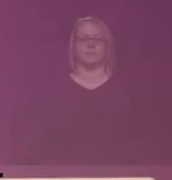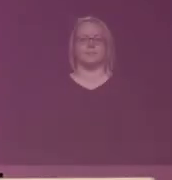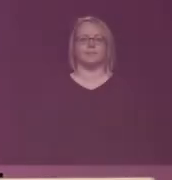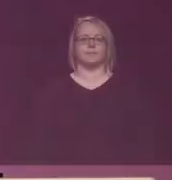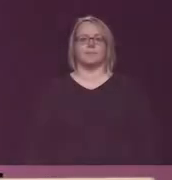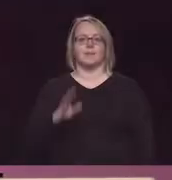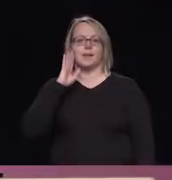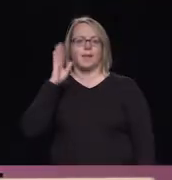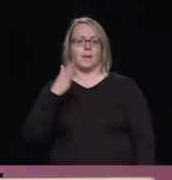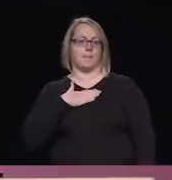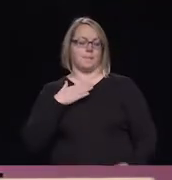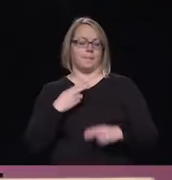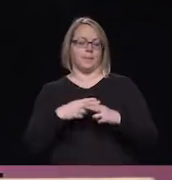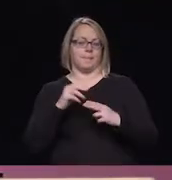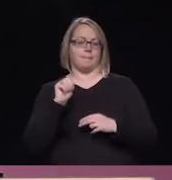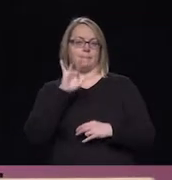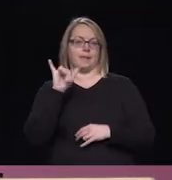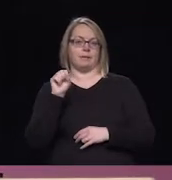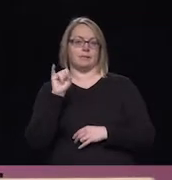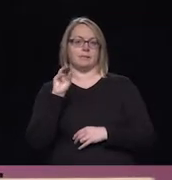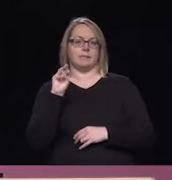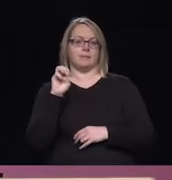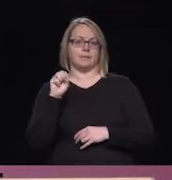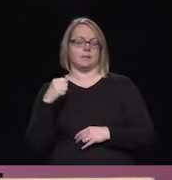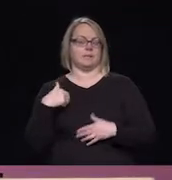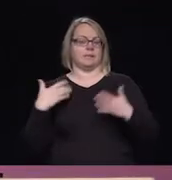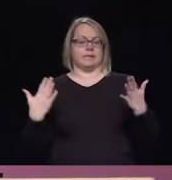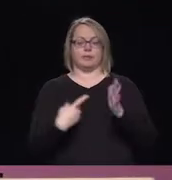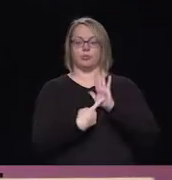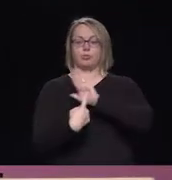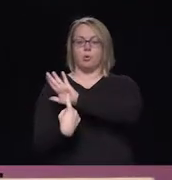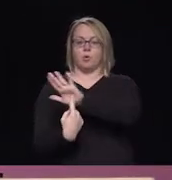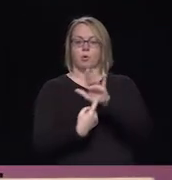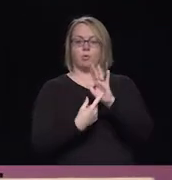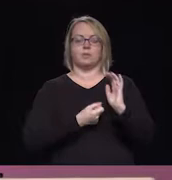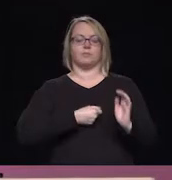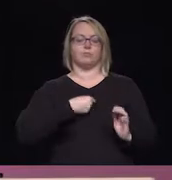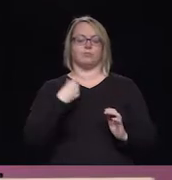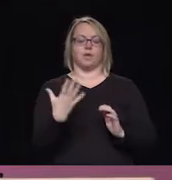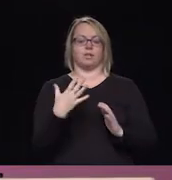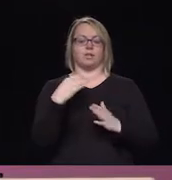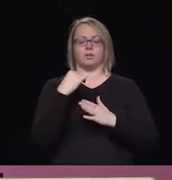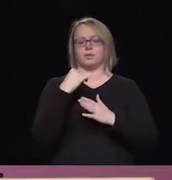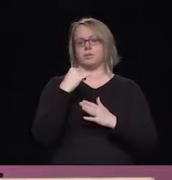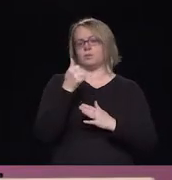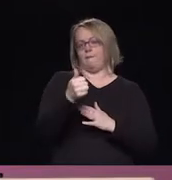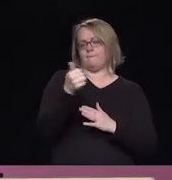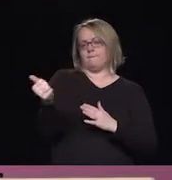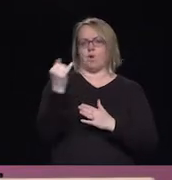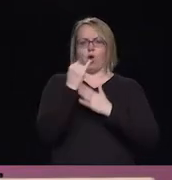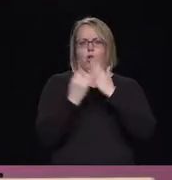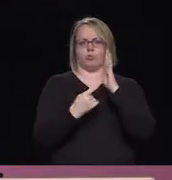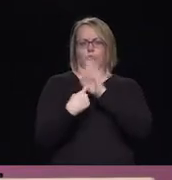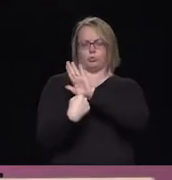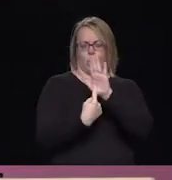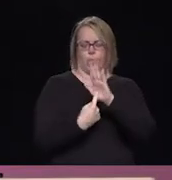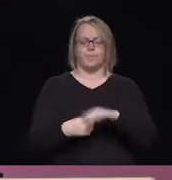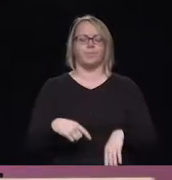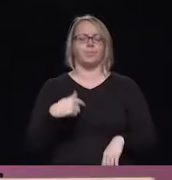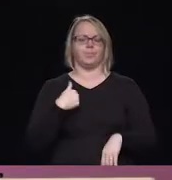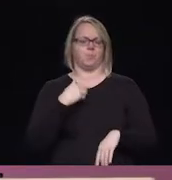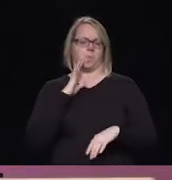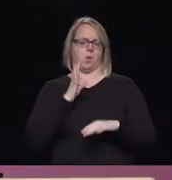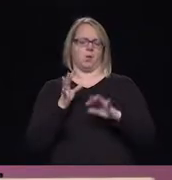Hello, my name is Mary Simmons and welcome to our show, Express Yourself. Today we will be